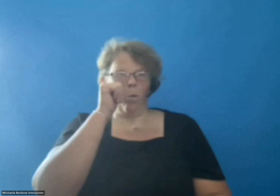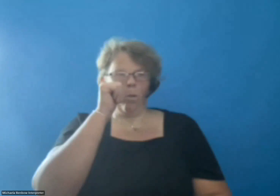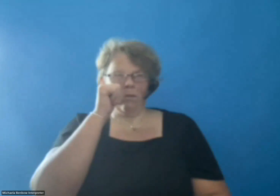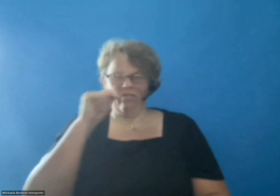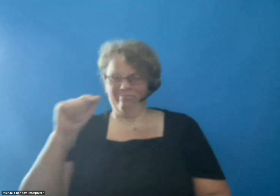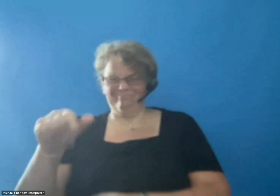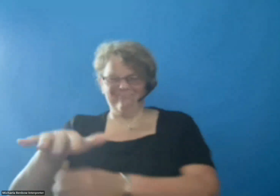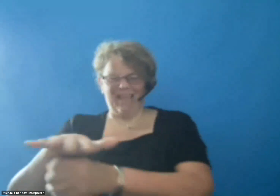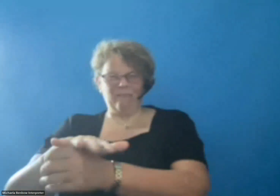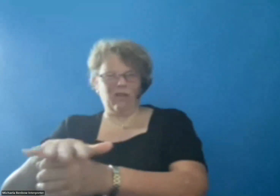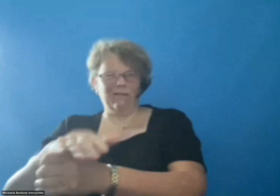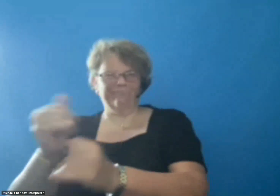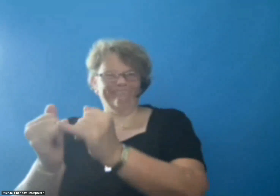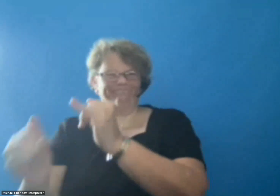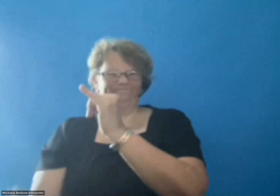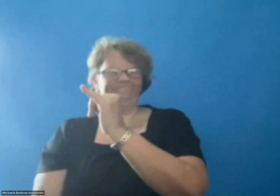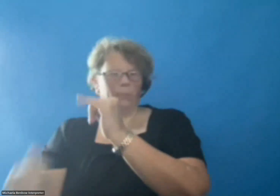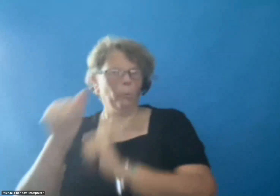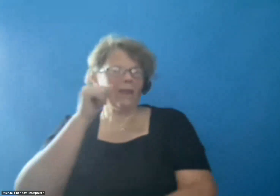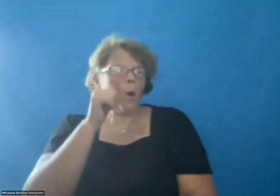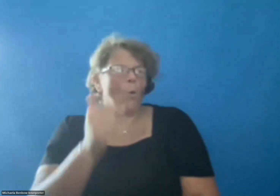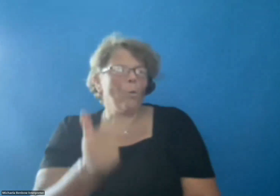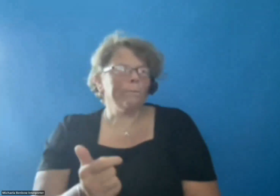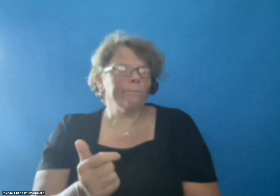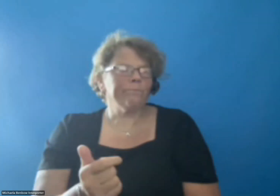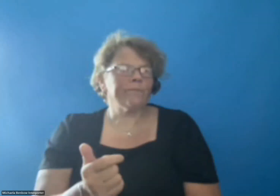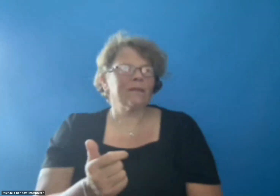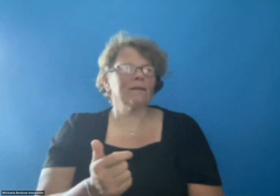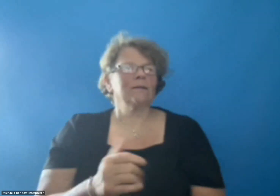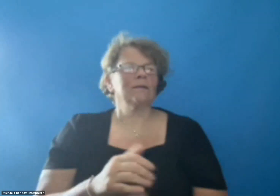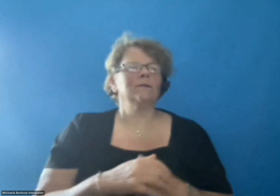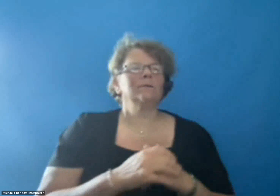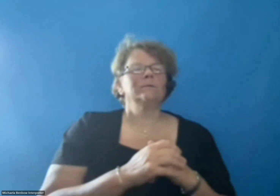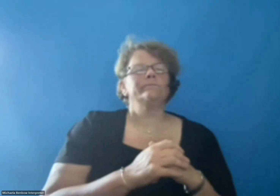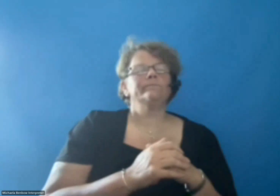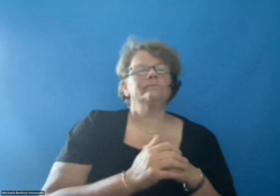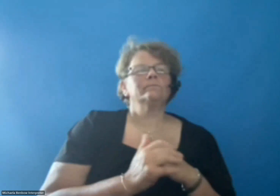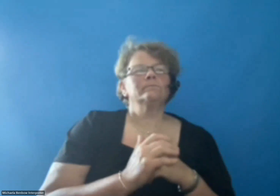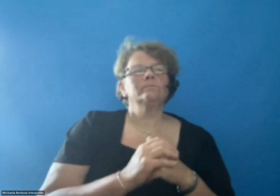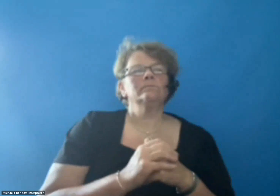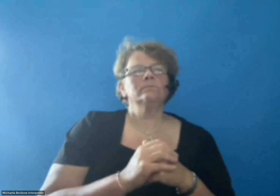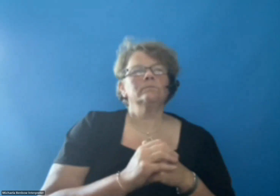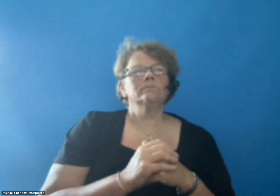deterioration. So yeah, I guess it's another point to say that